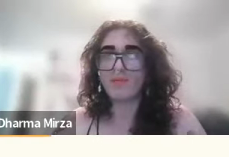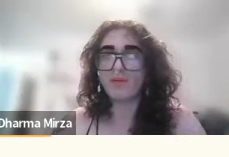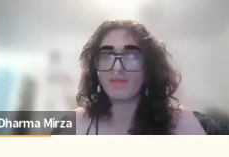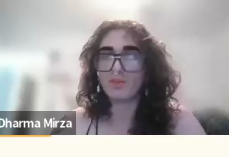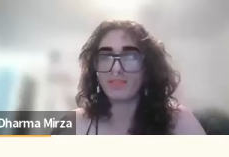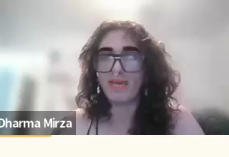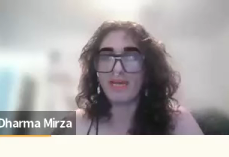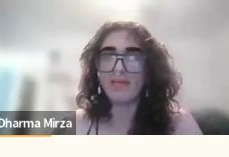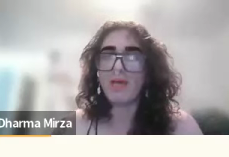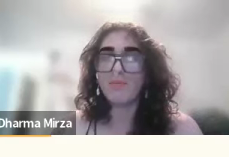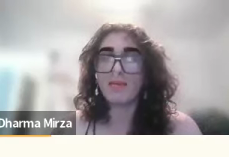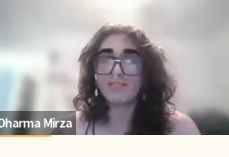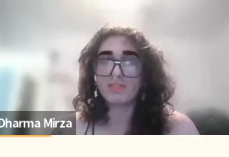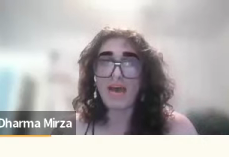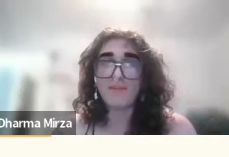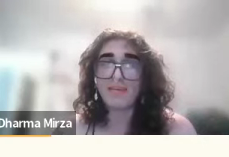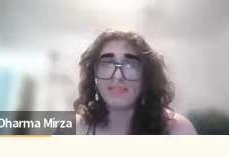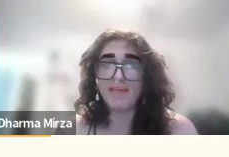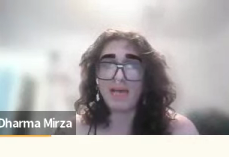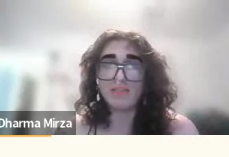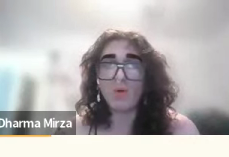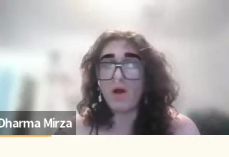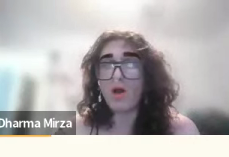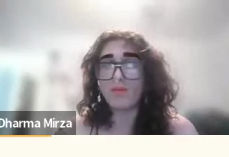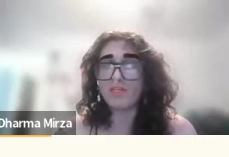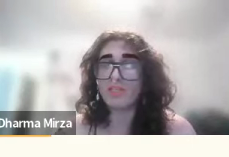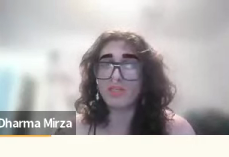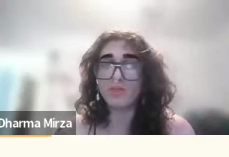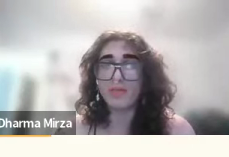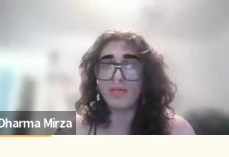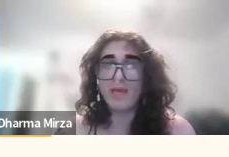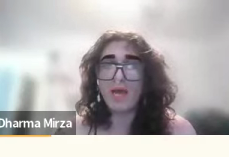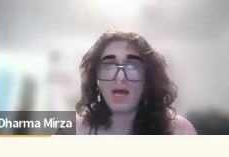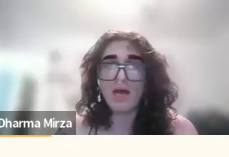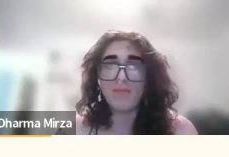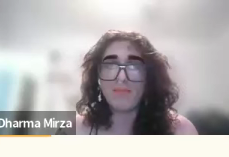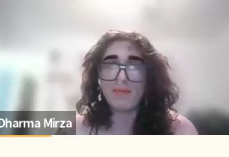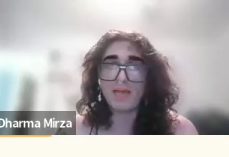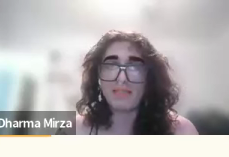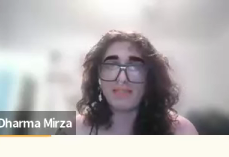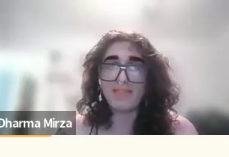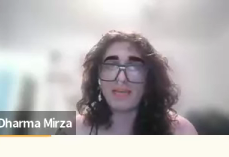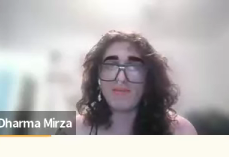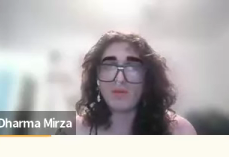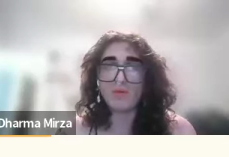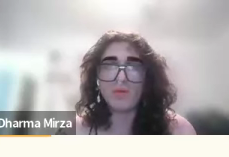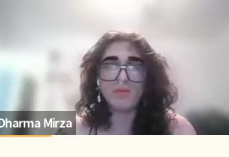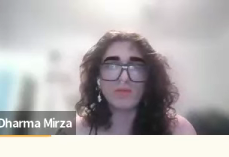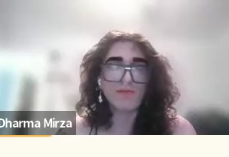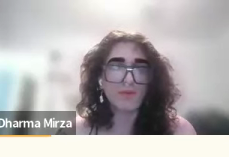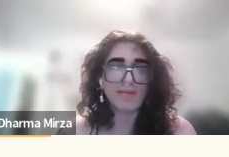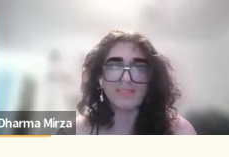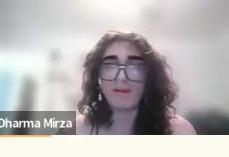inside of the framework of Measure 110 because there's advocates that don't want harm reduction included because they